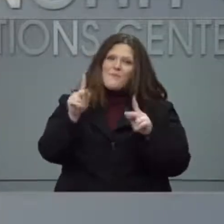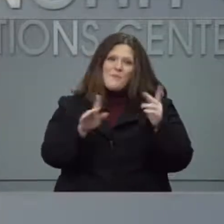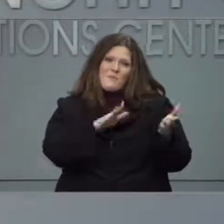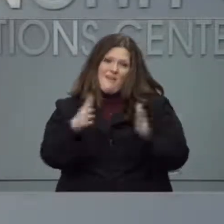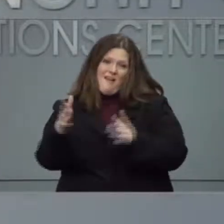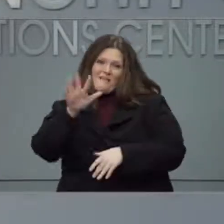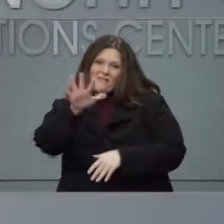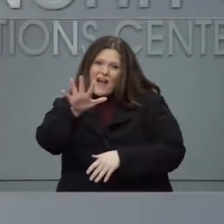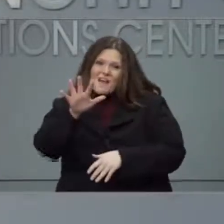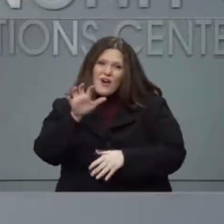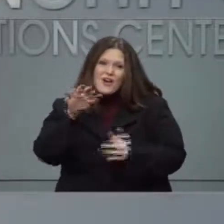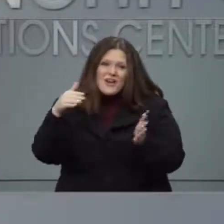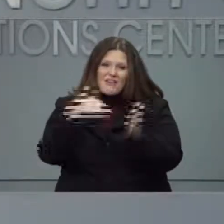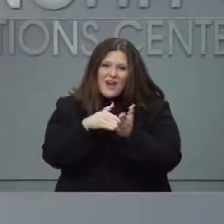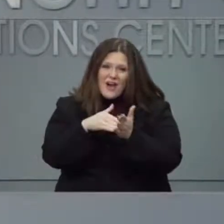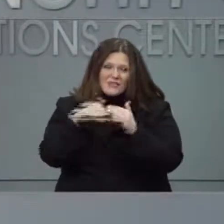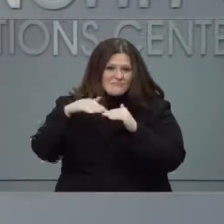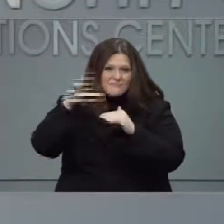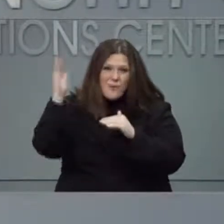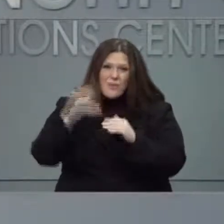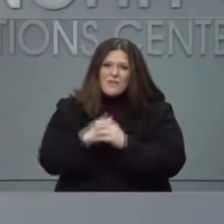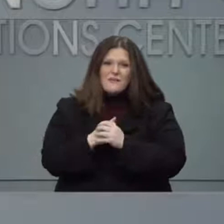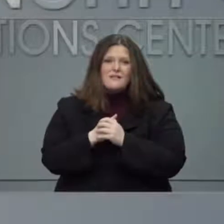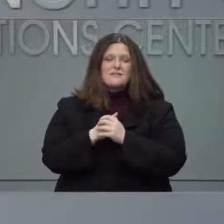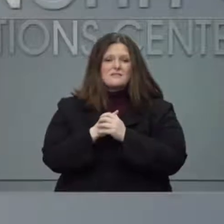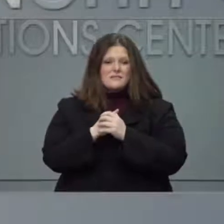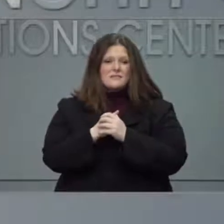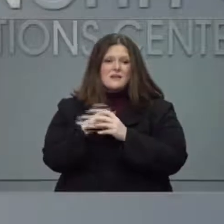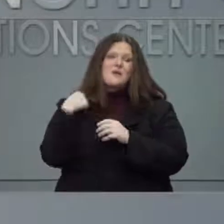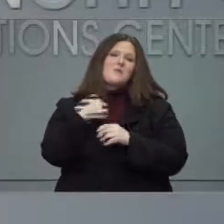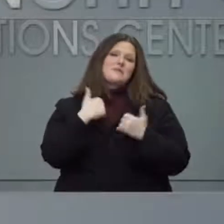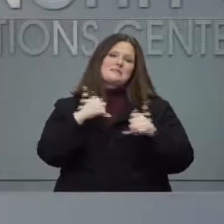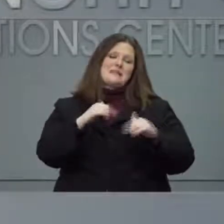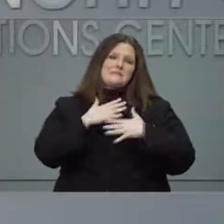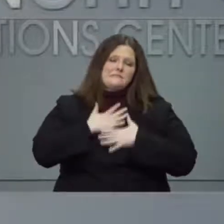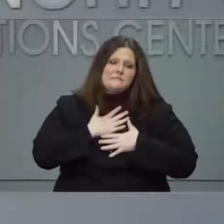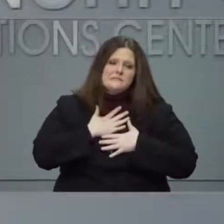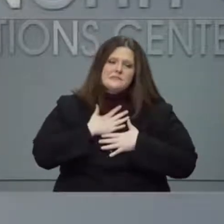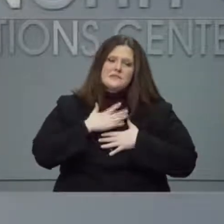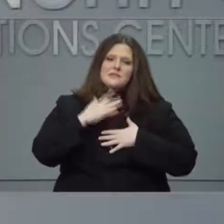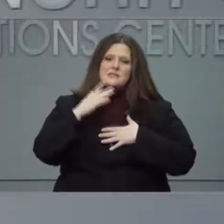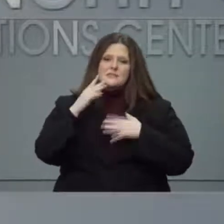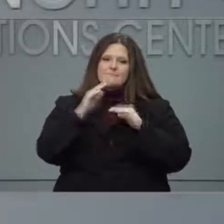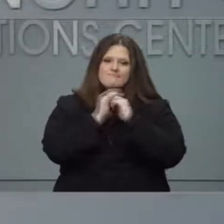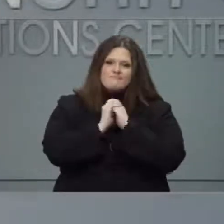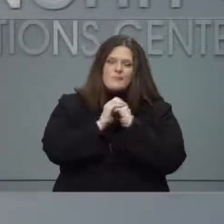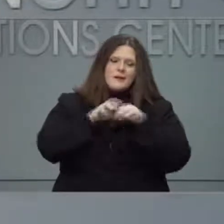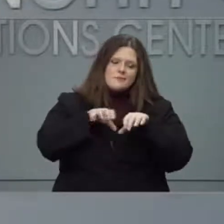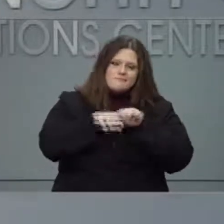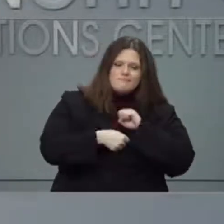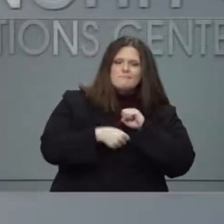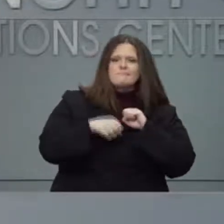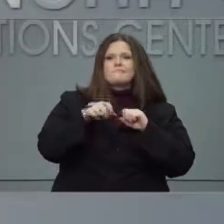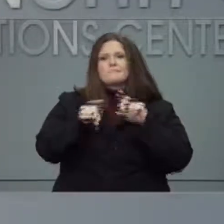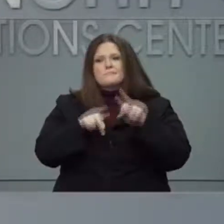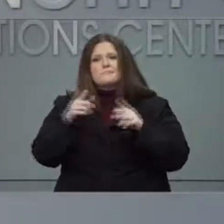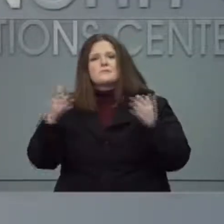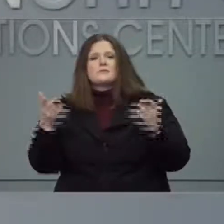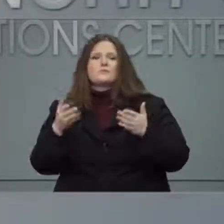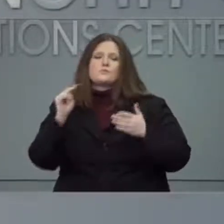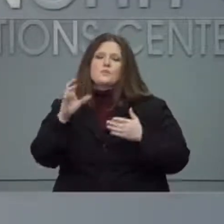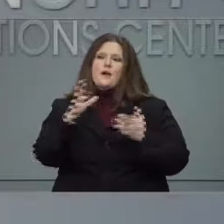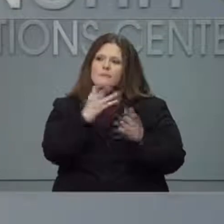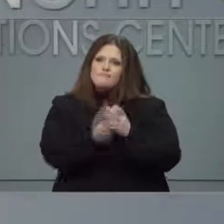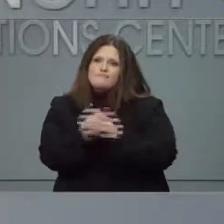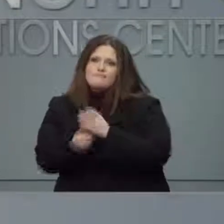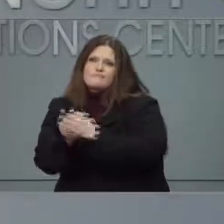COVID-19. We continue to mourn those in North Carolina, across the country, and the world who have died.